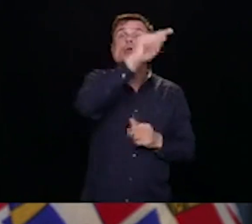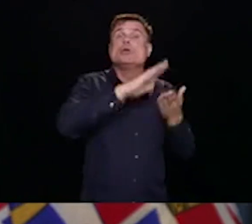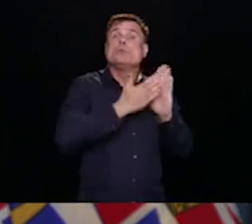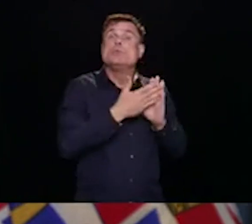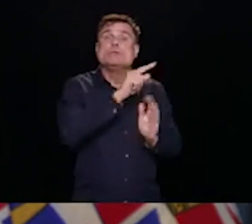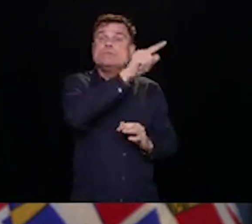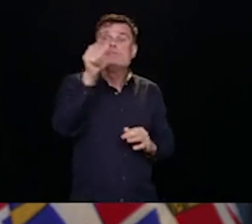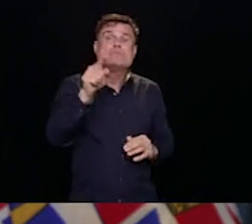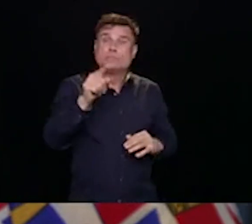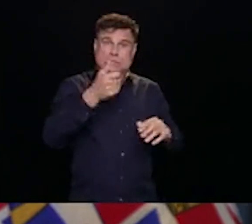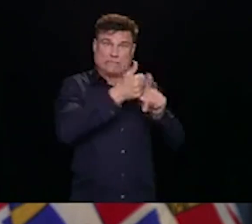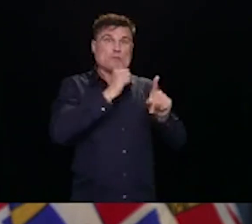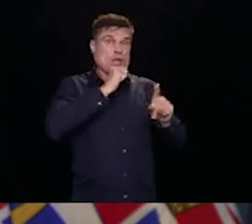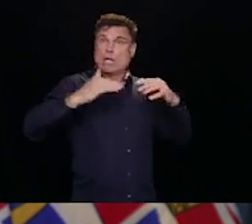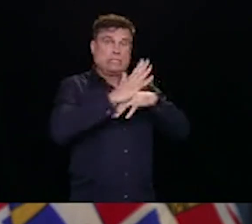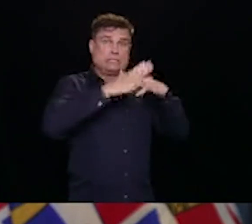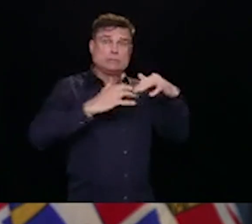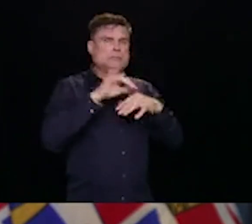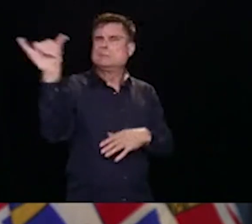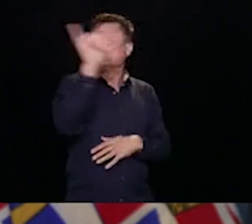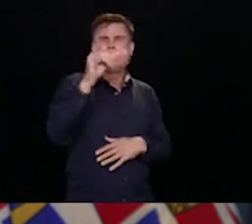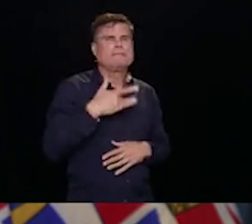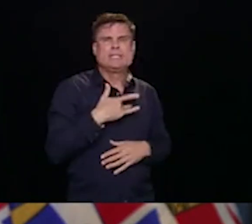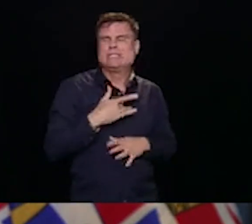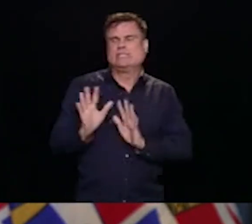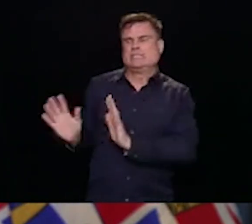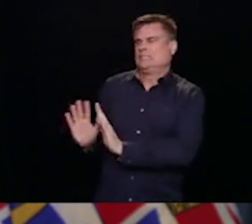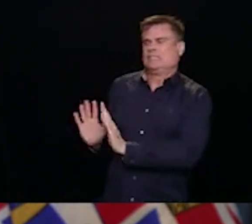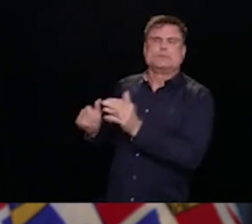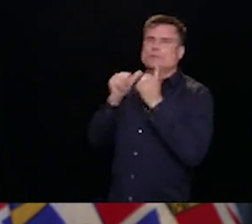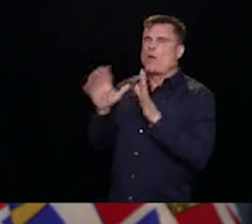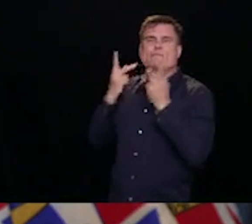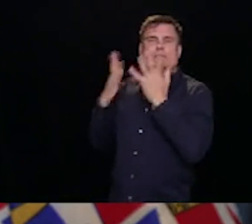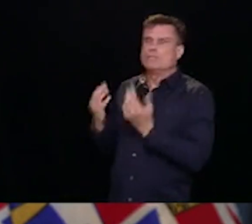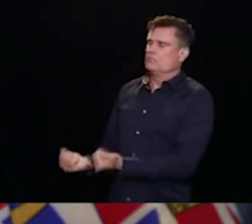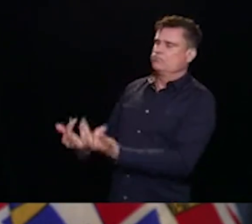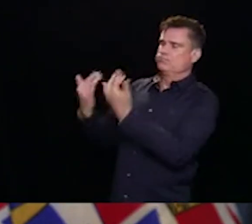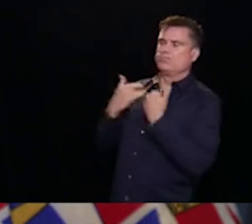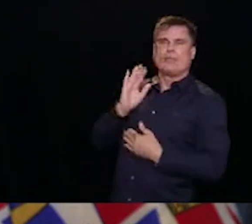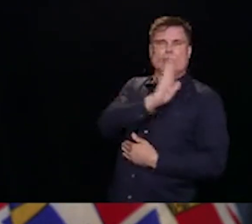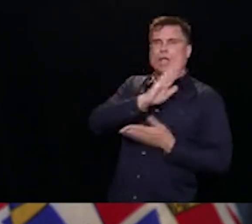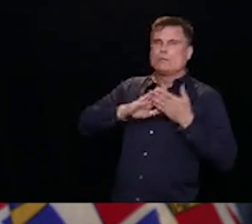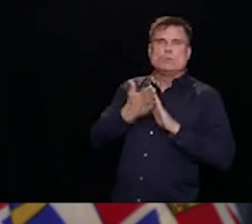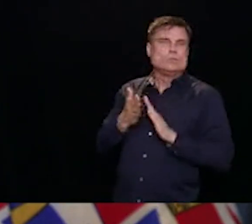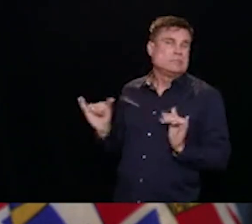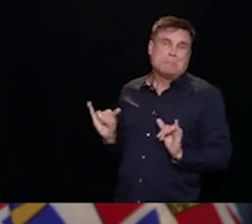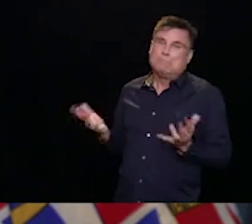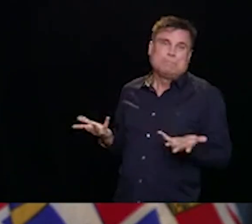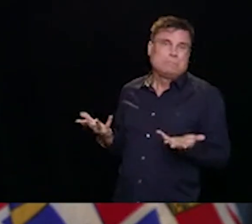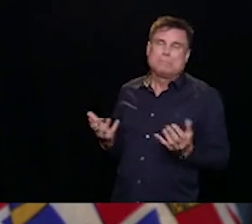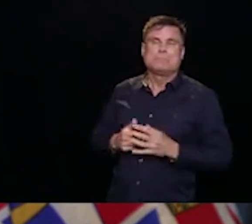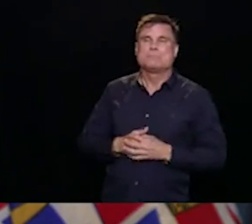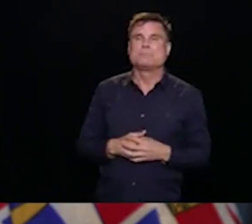that they have concerns about transmission both in their communities, but also, things like not having